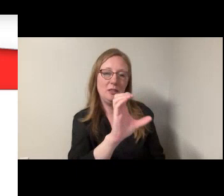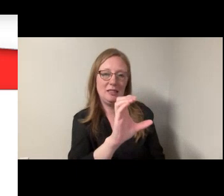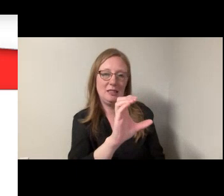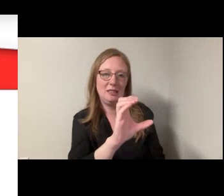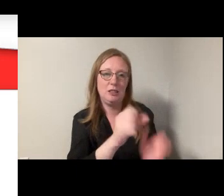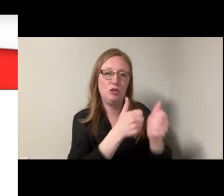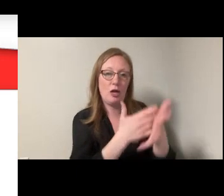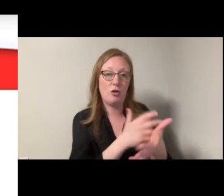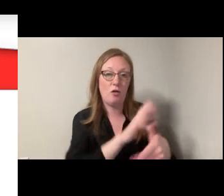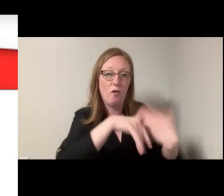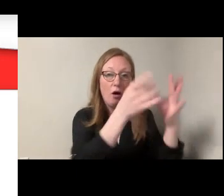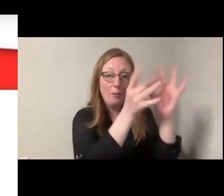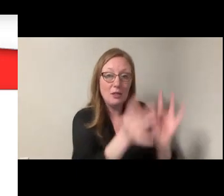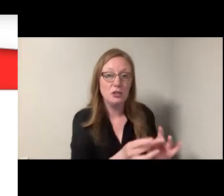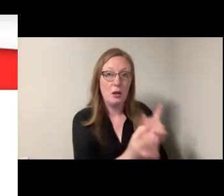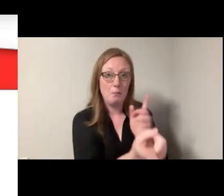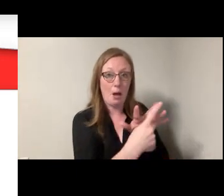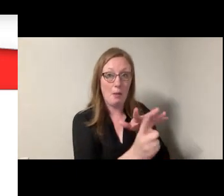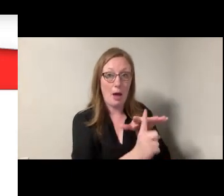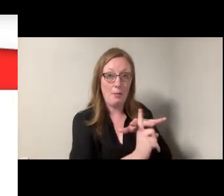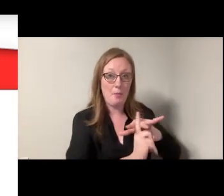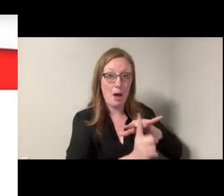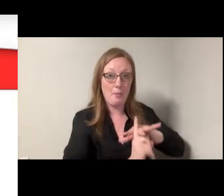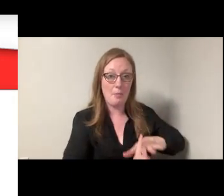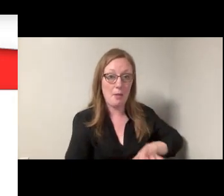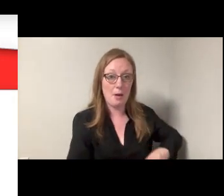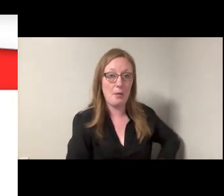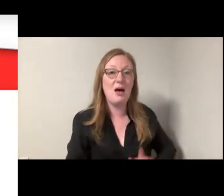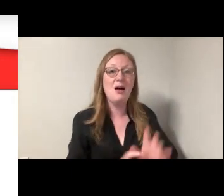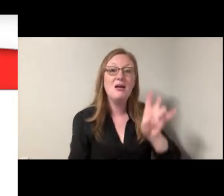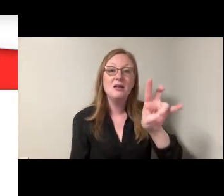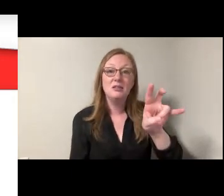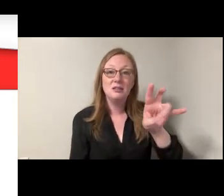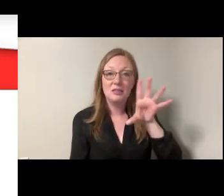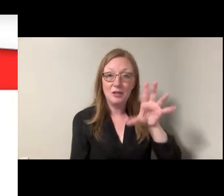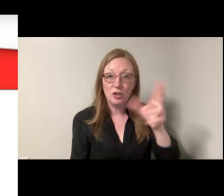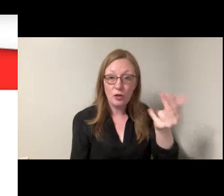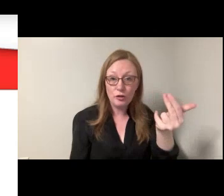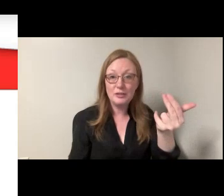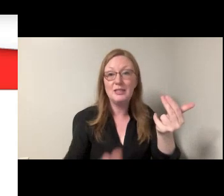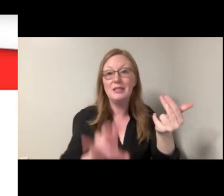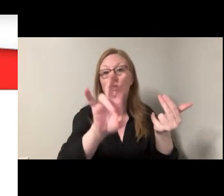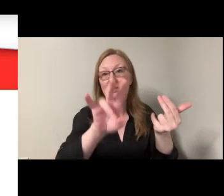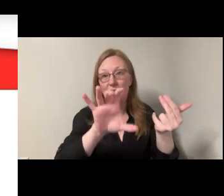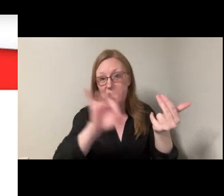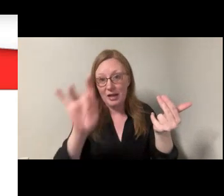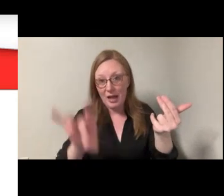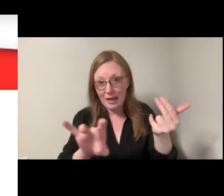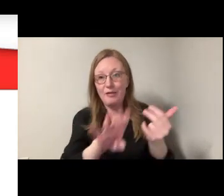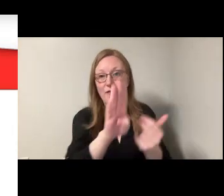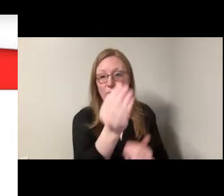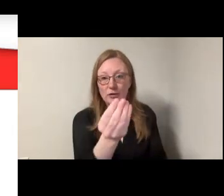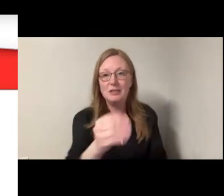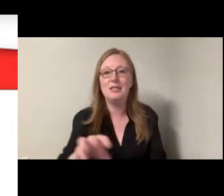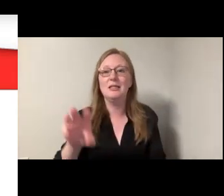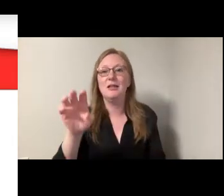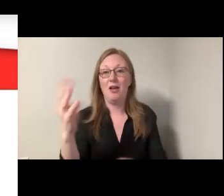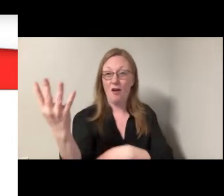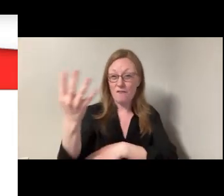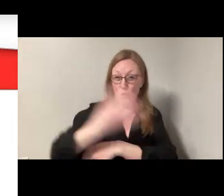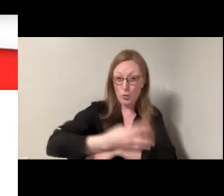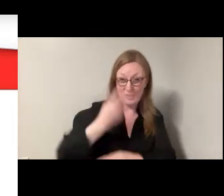were all the messages that were coming in on. We had 700 on the 13th and 788 and 680 and 830. So over this 4-day